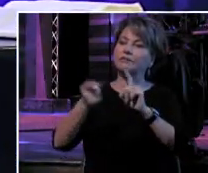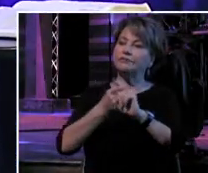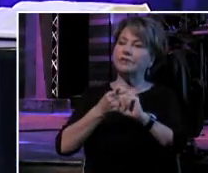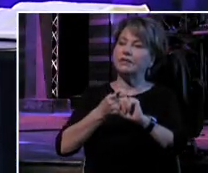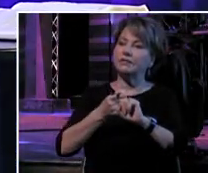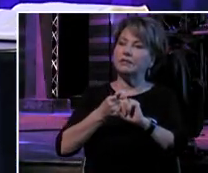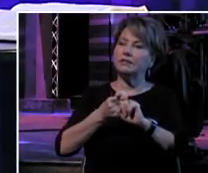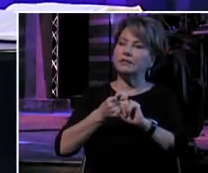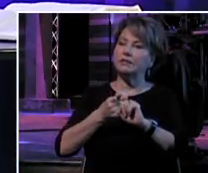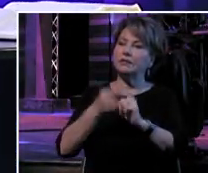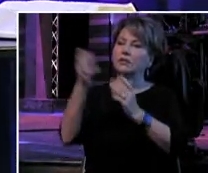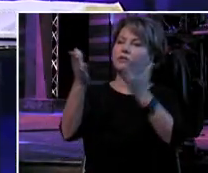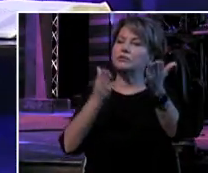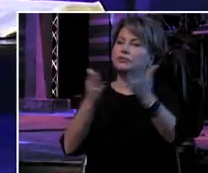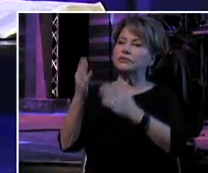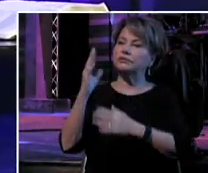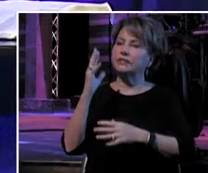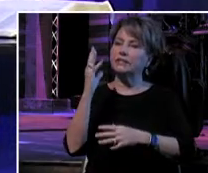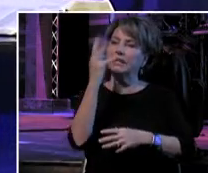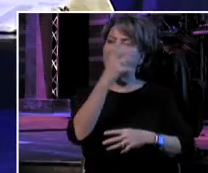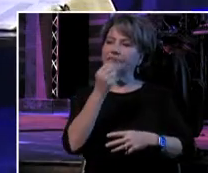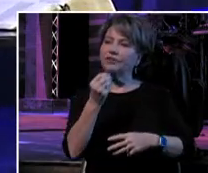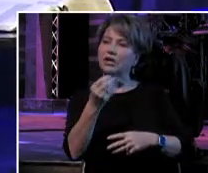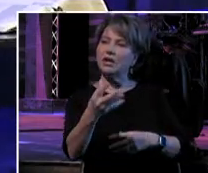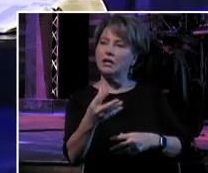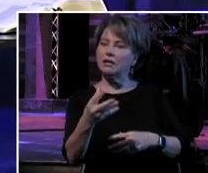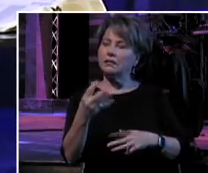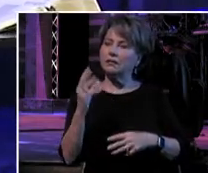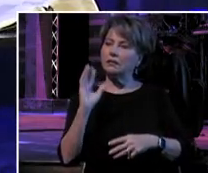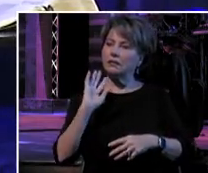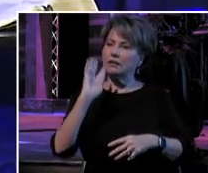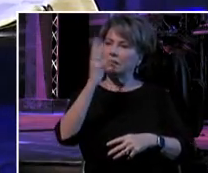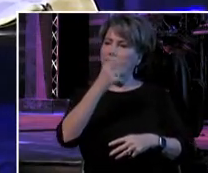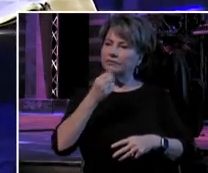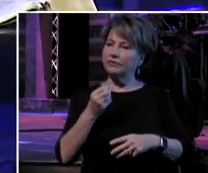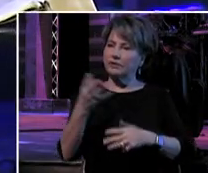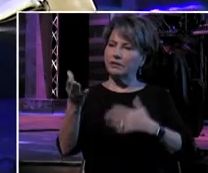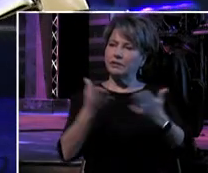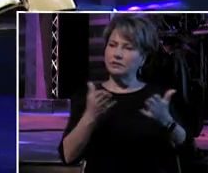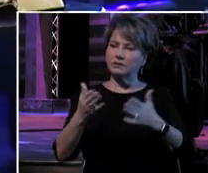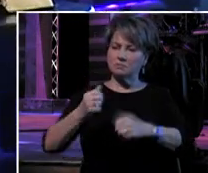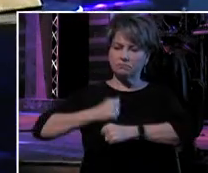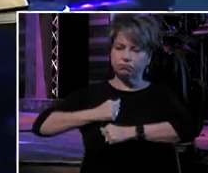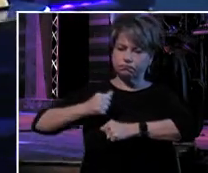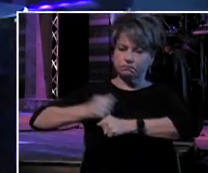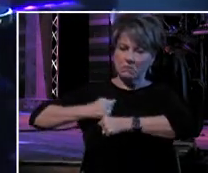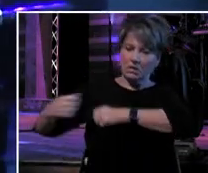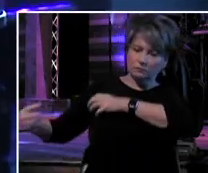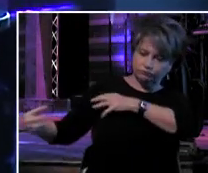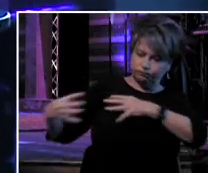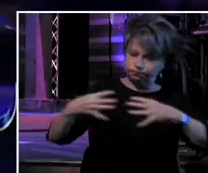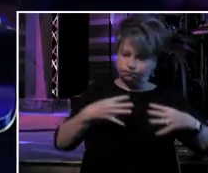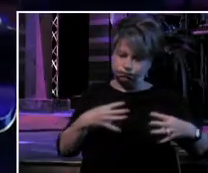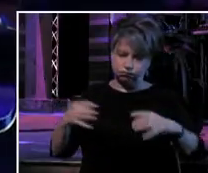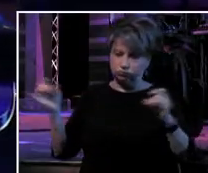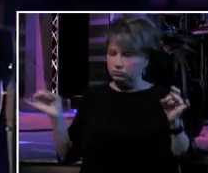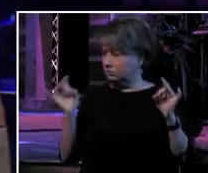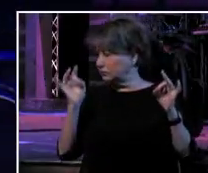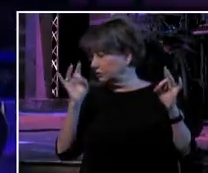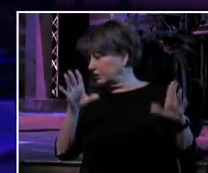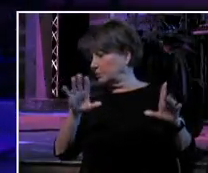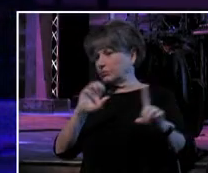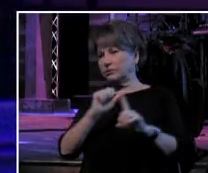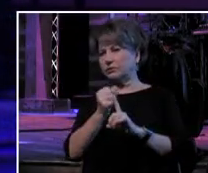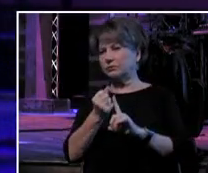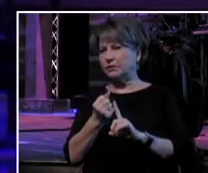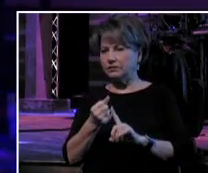Leone. For 11 years, that country had a civil war in it where there were just, the worst human things imaginable happened in